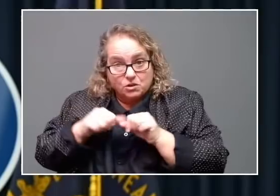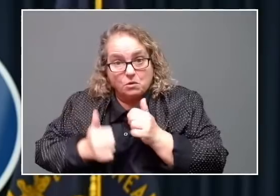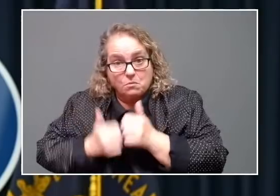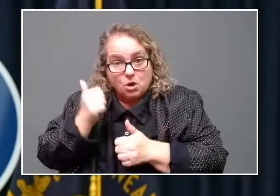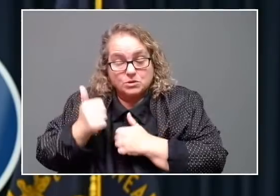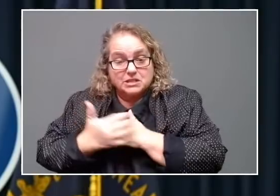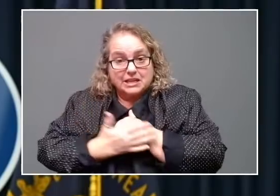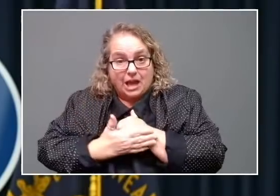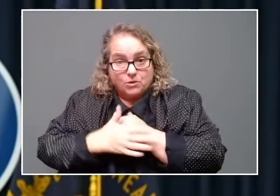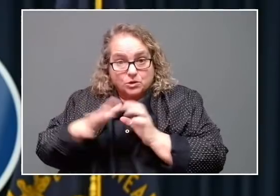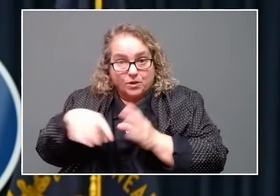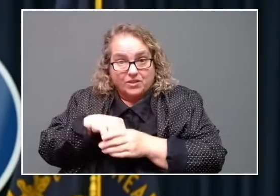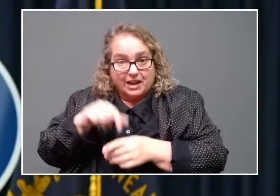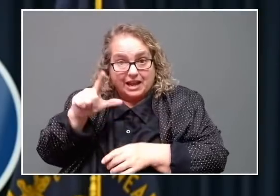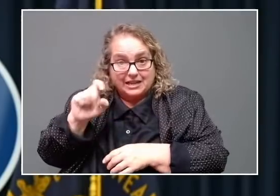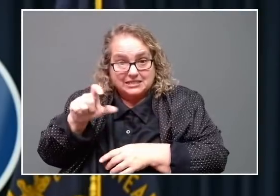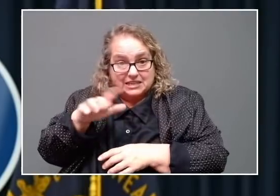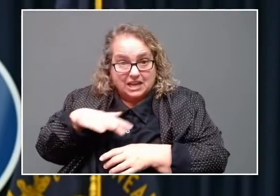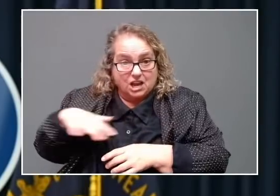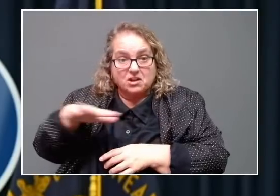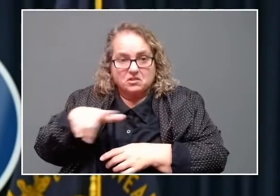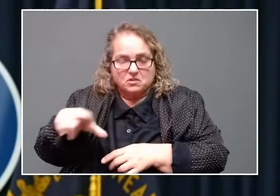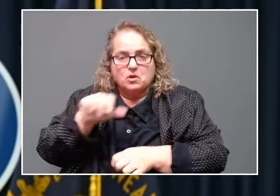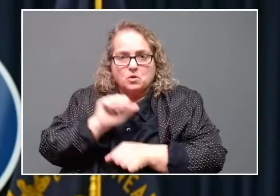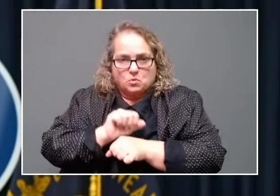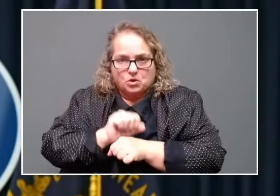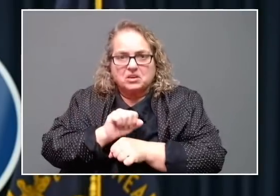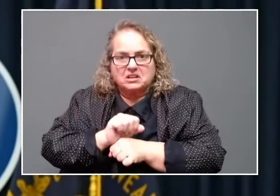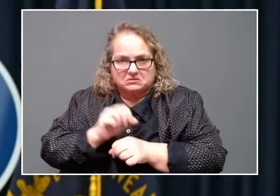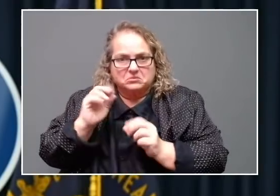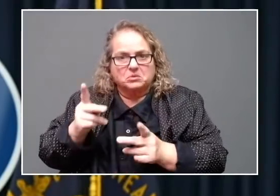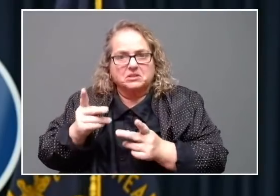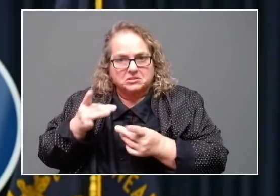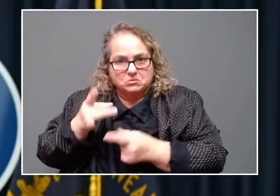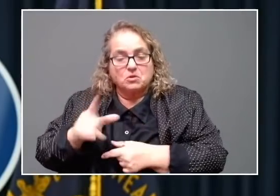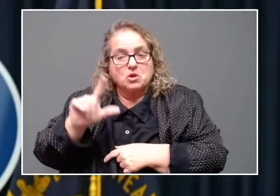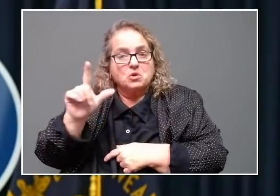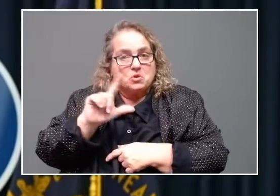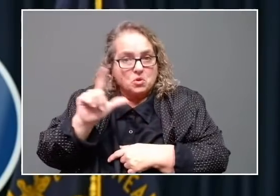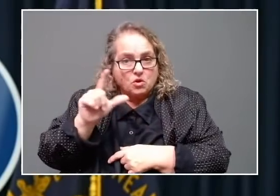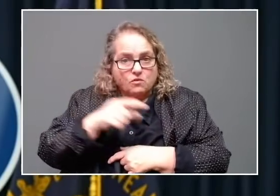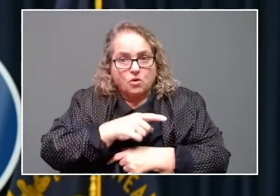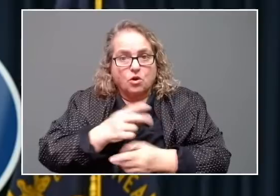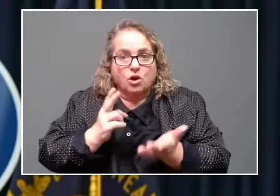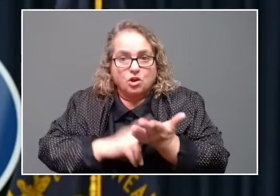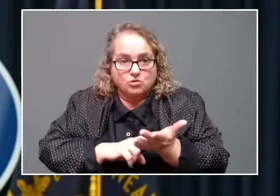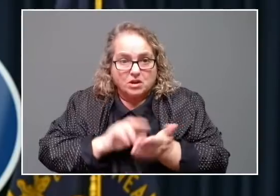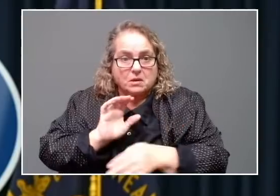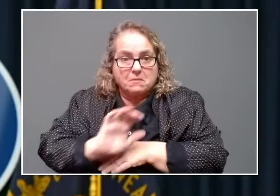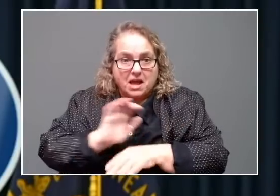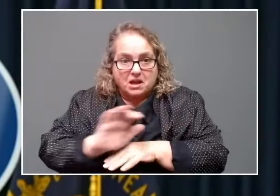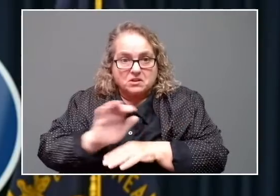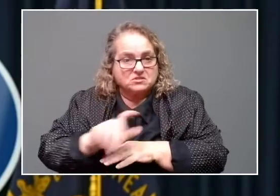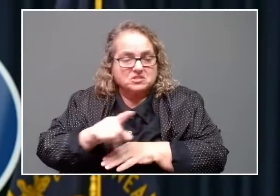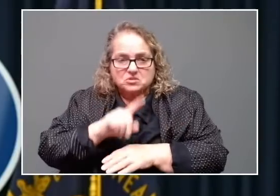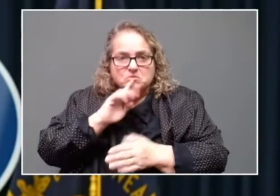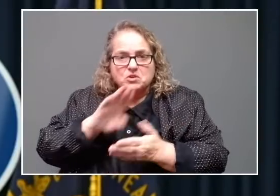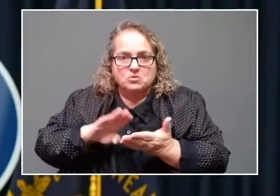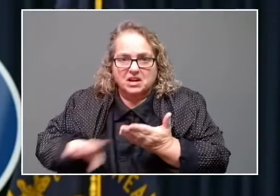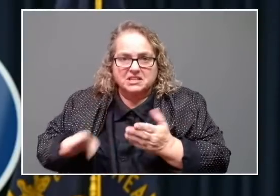the Lexington District were working routes. Louisville area, contractor plow crews were released not long after